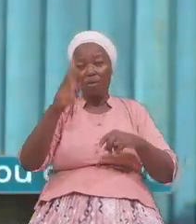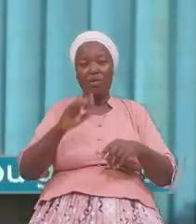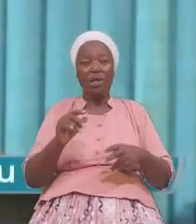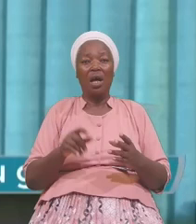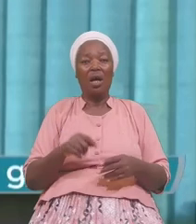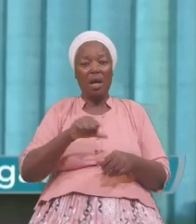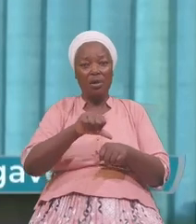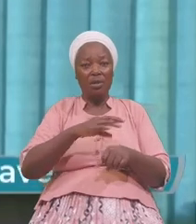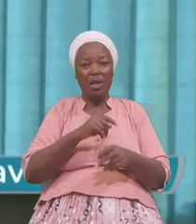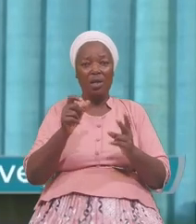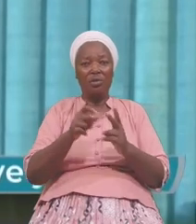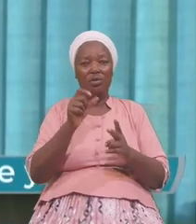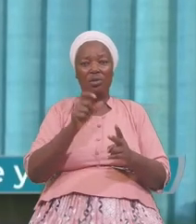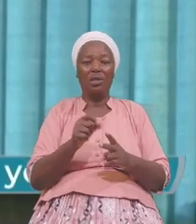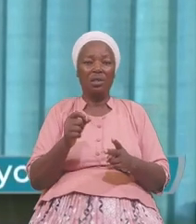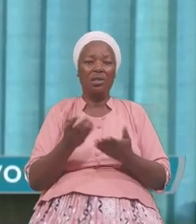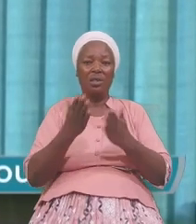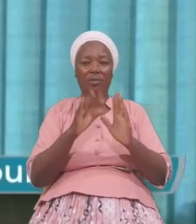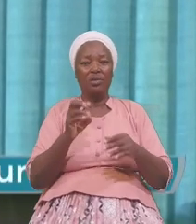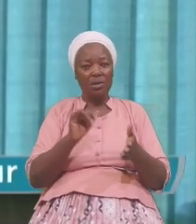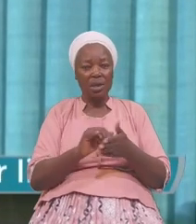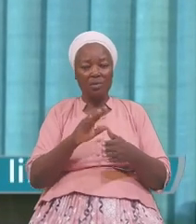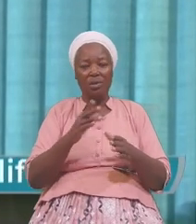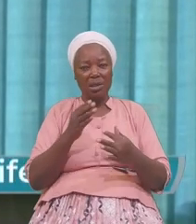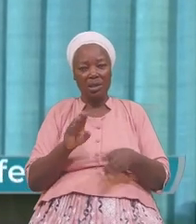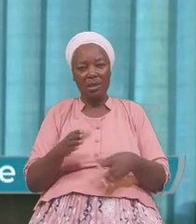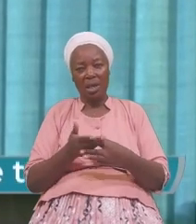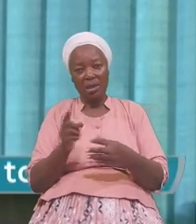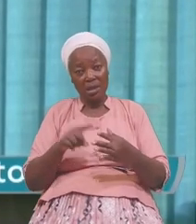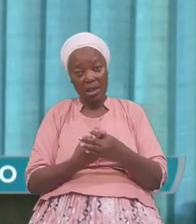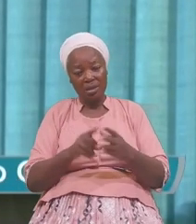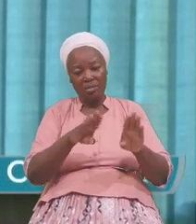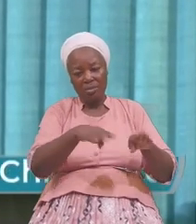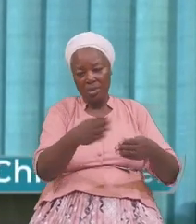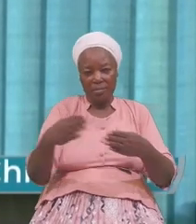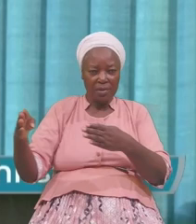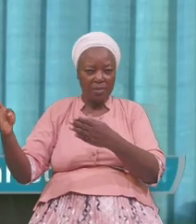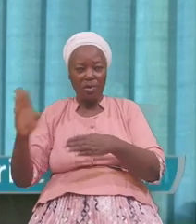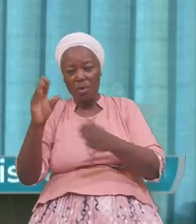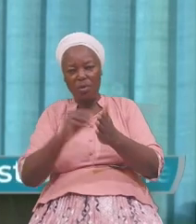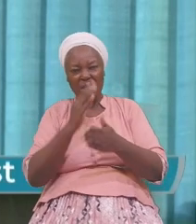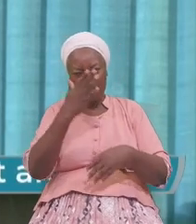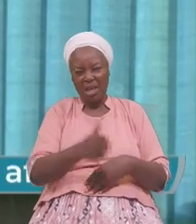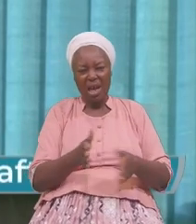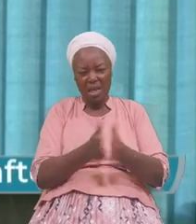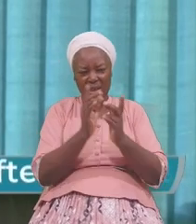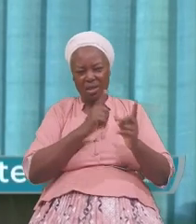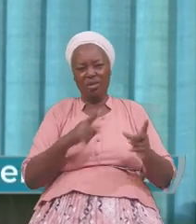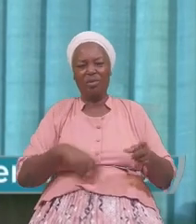servant so that they can start distributing. Your portion is there. Ask the Lord. Be